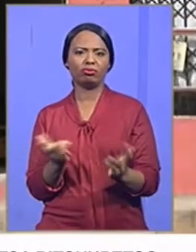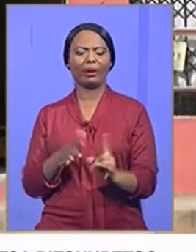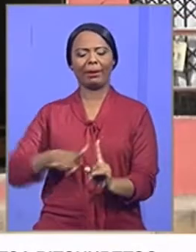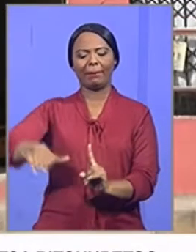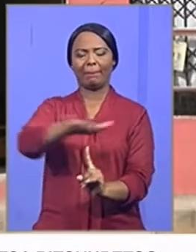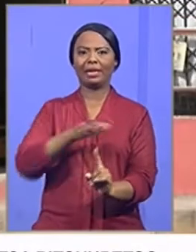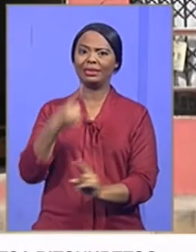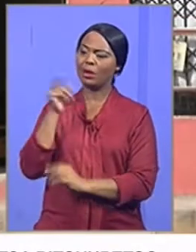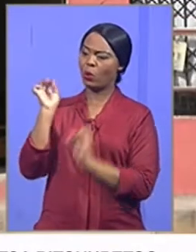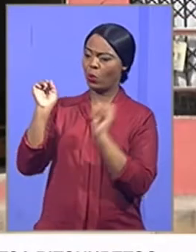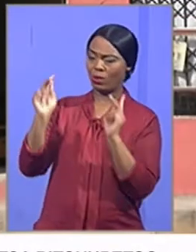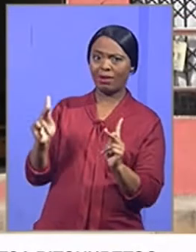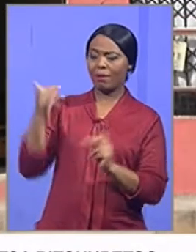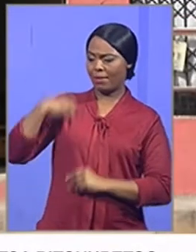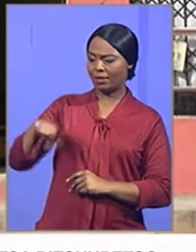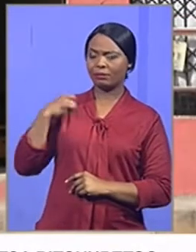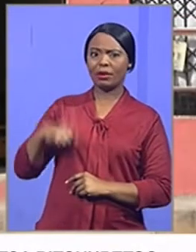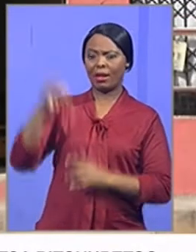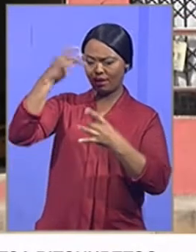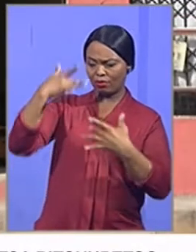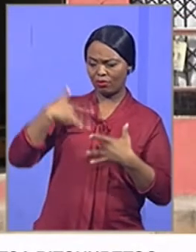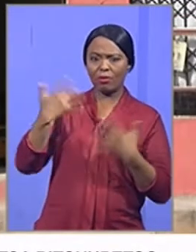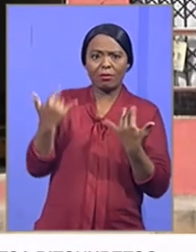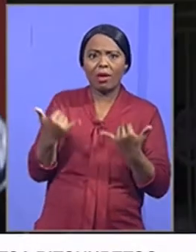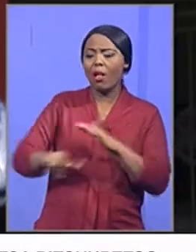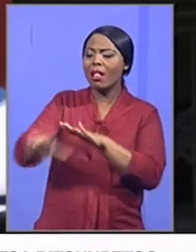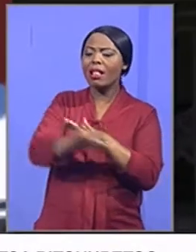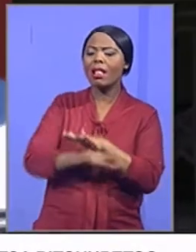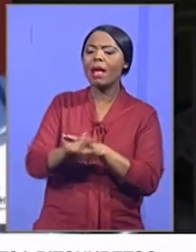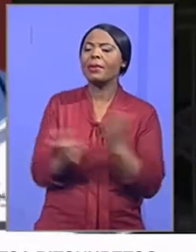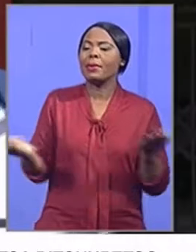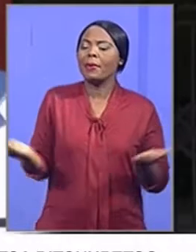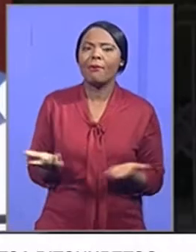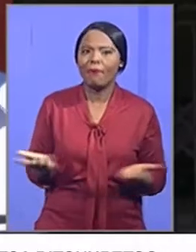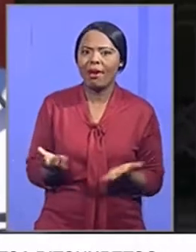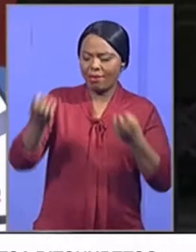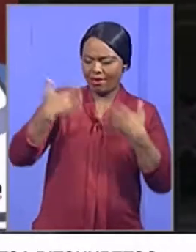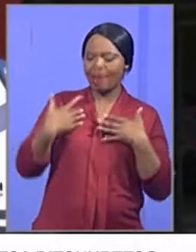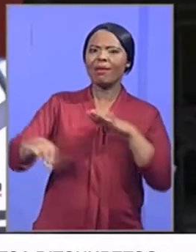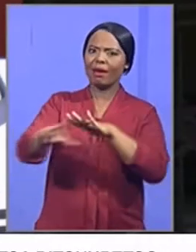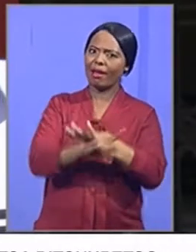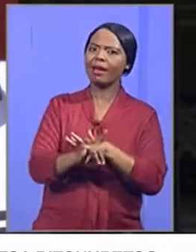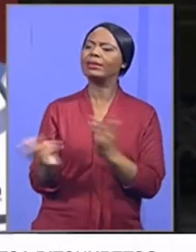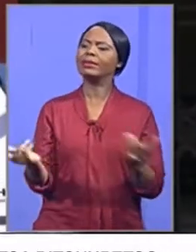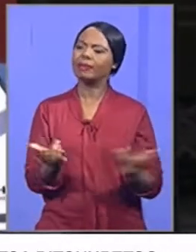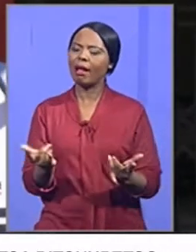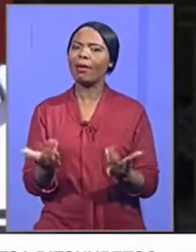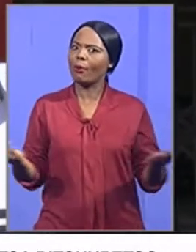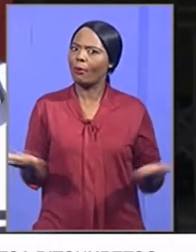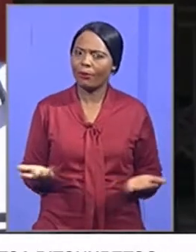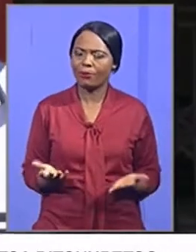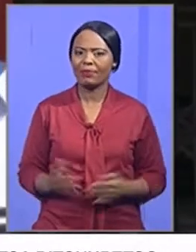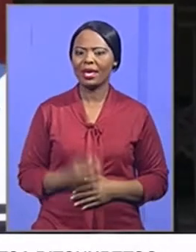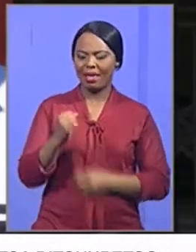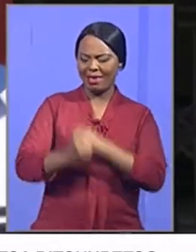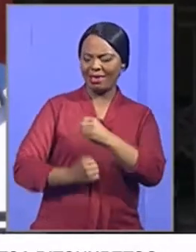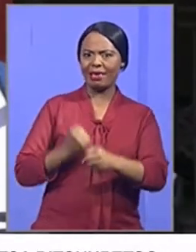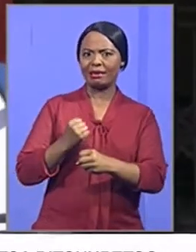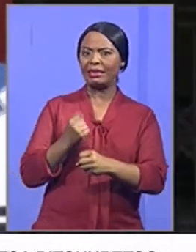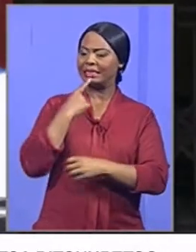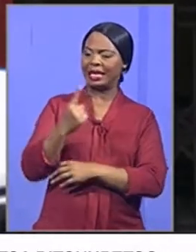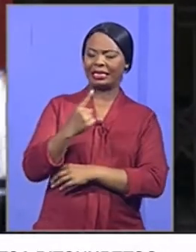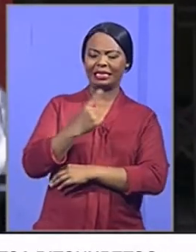a ba thuse ka mafelo a o batla rekisetsang mo go one. Our municipality has threatened to evict us within 7 days. They